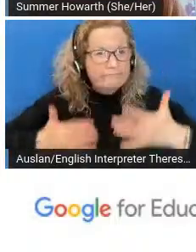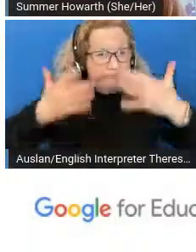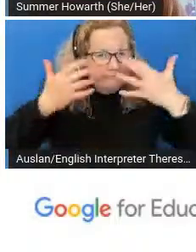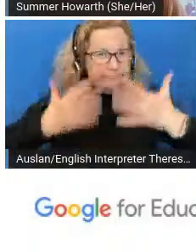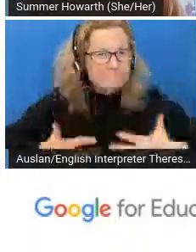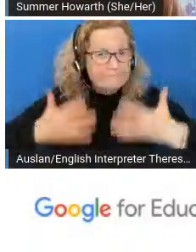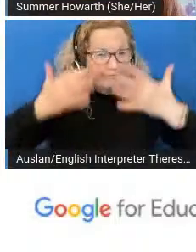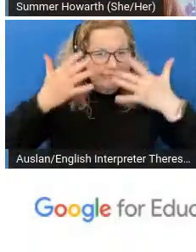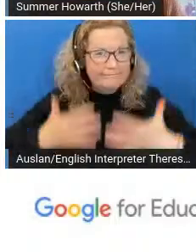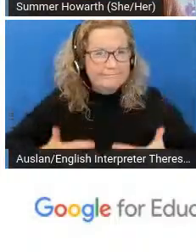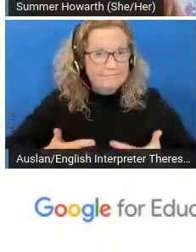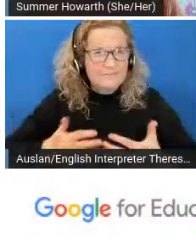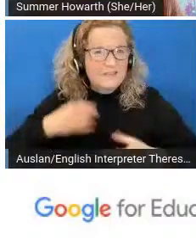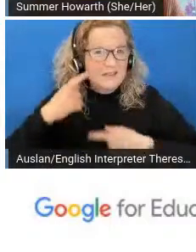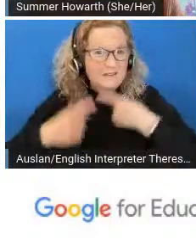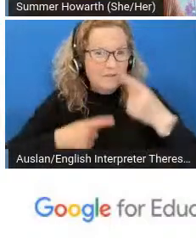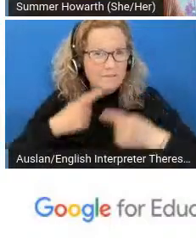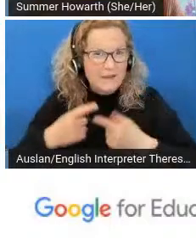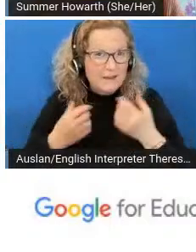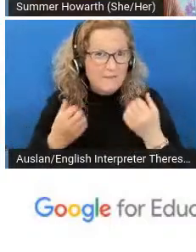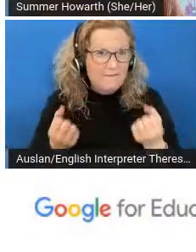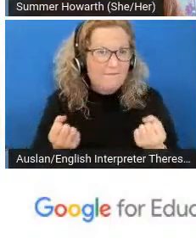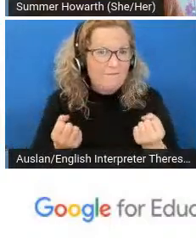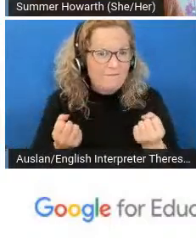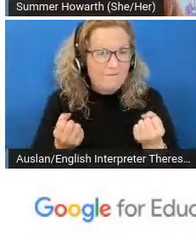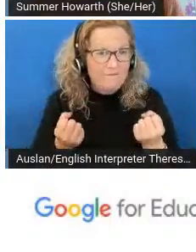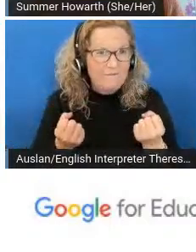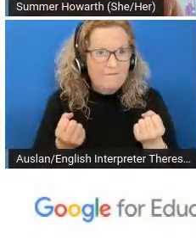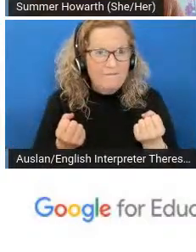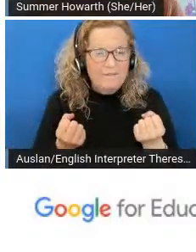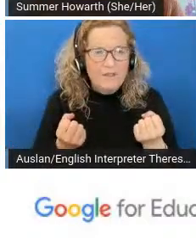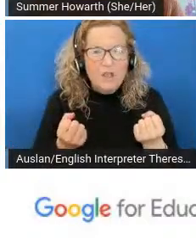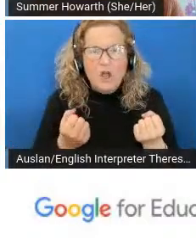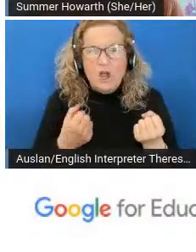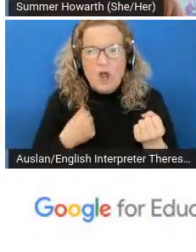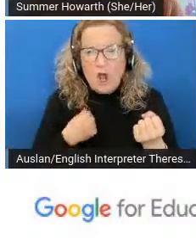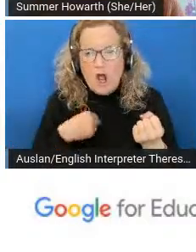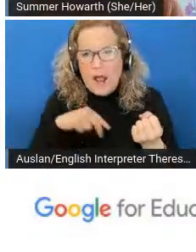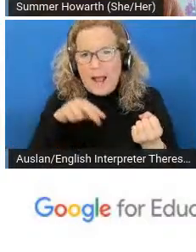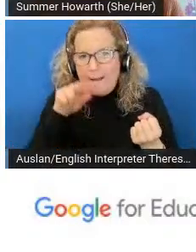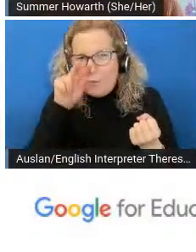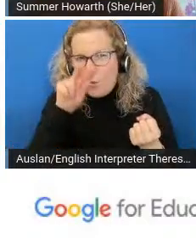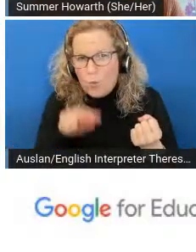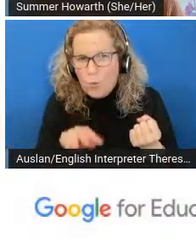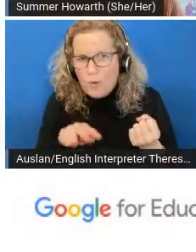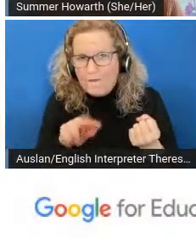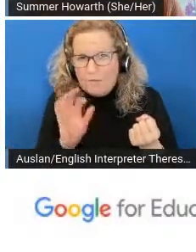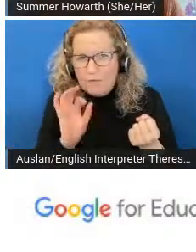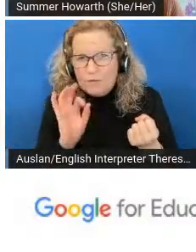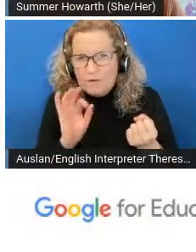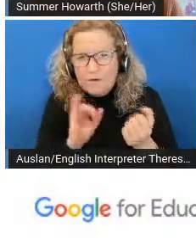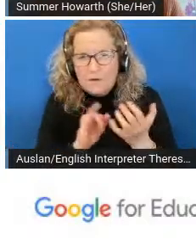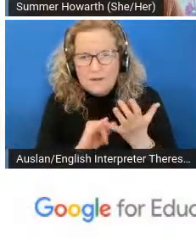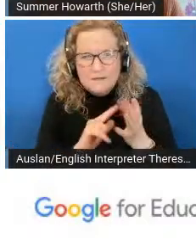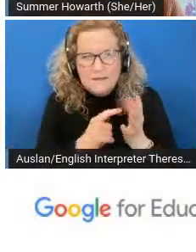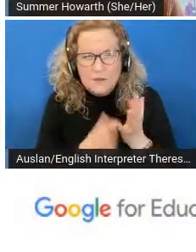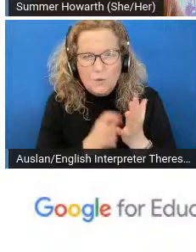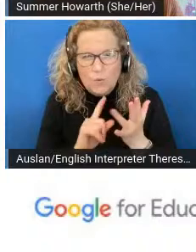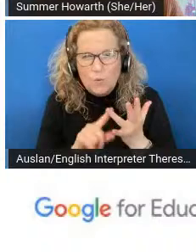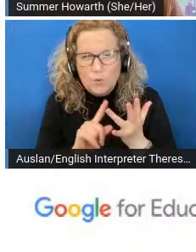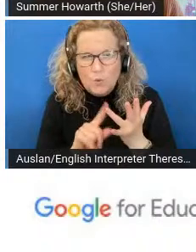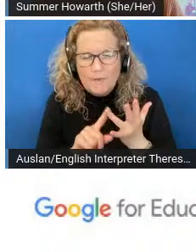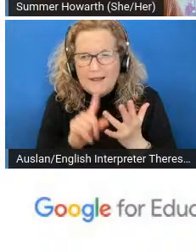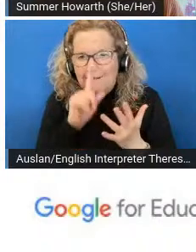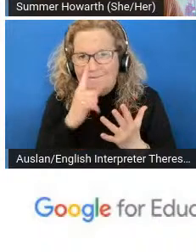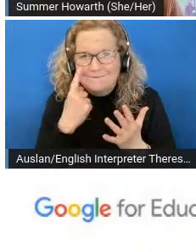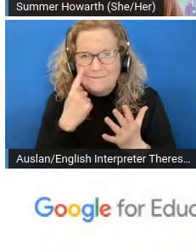much kind of information in here. And I'm just looking for one in particular, which was the Saru Briley one, but now I can't find it.